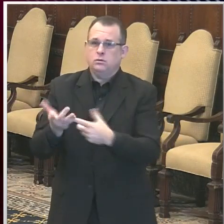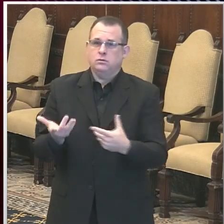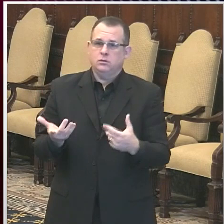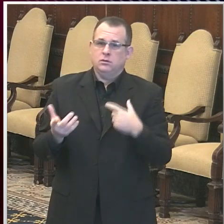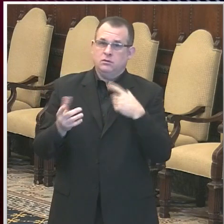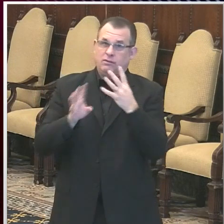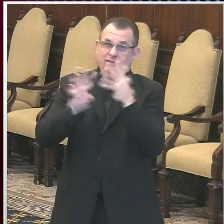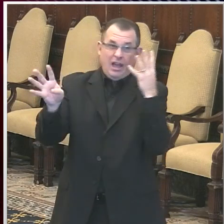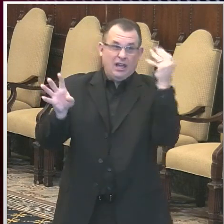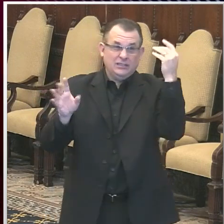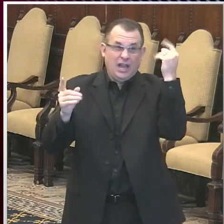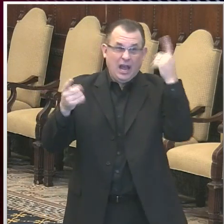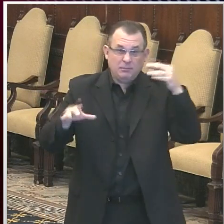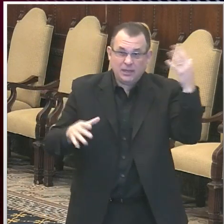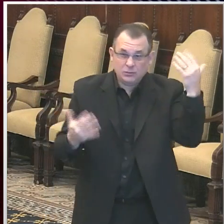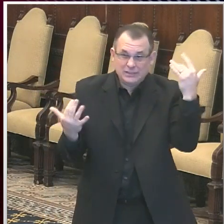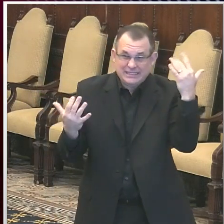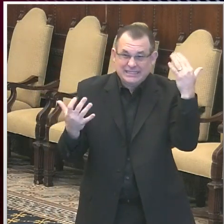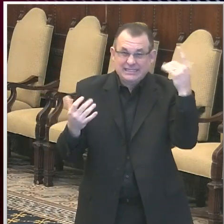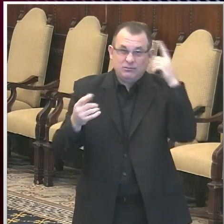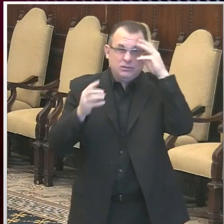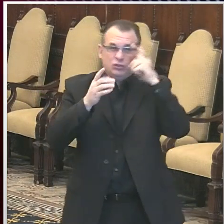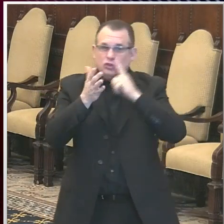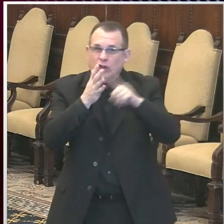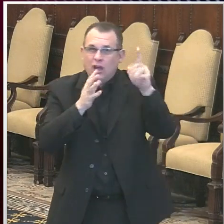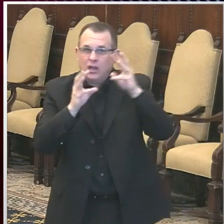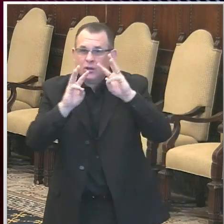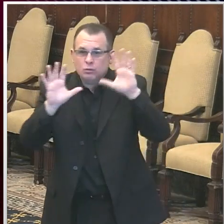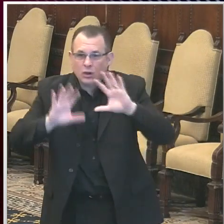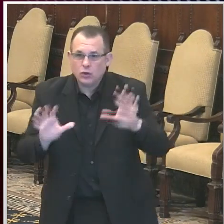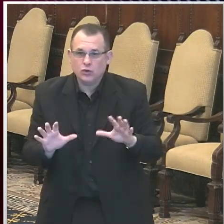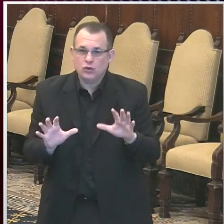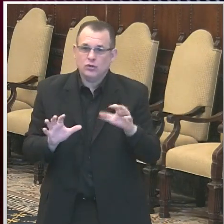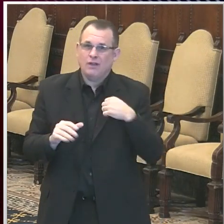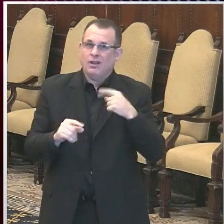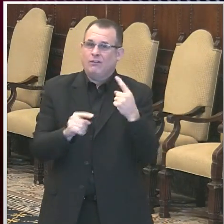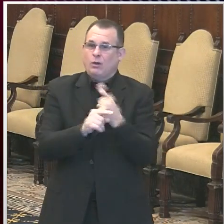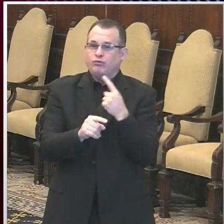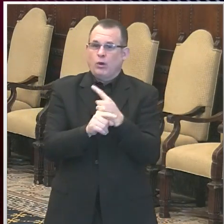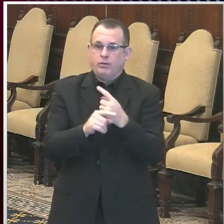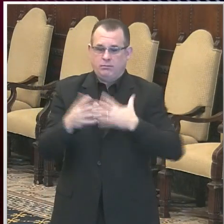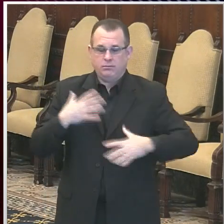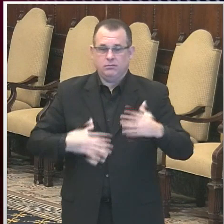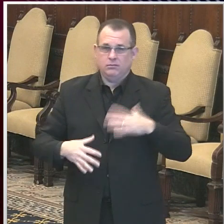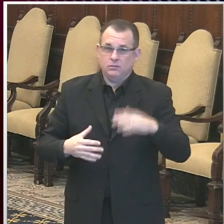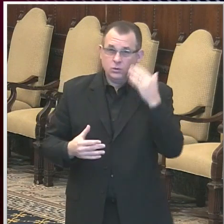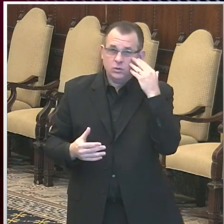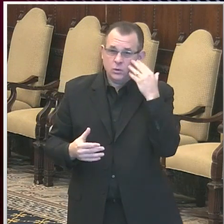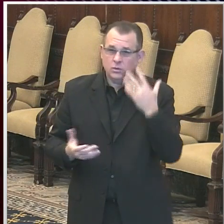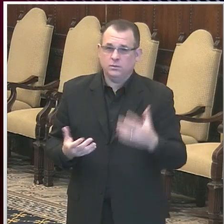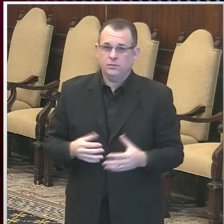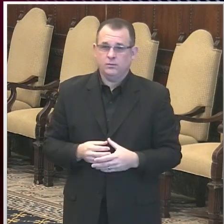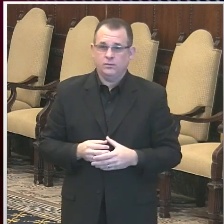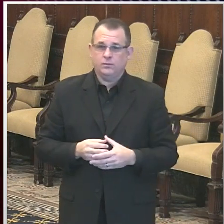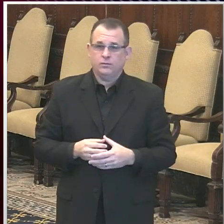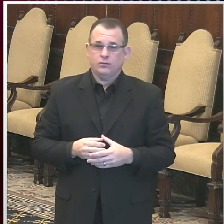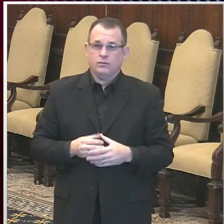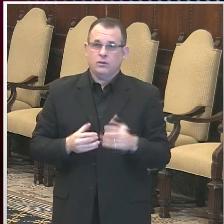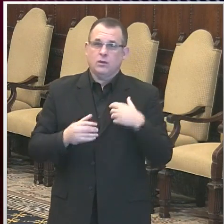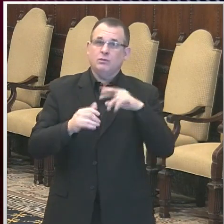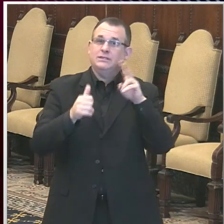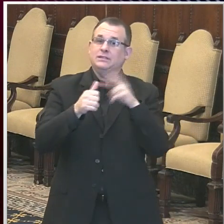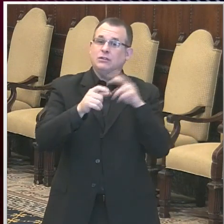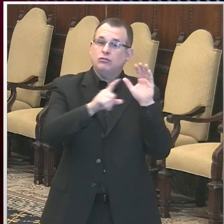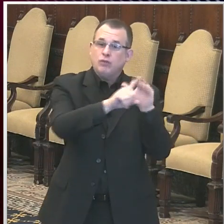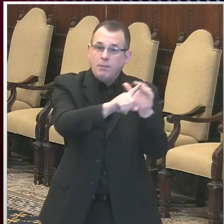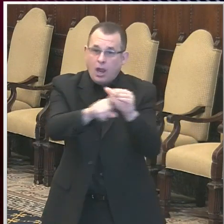please check the weather before coming so you can make an appropriate decision. The second reminder also to students and families is about student